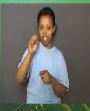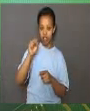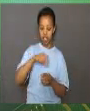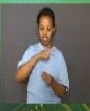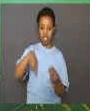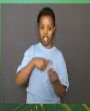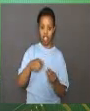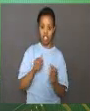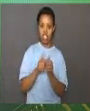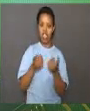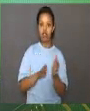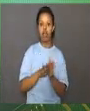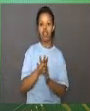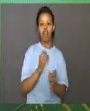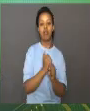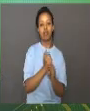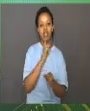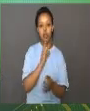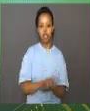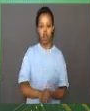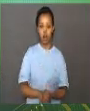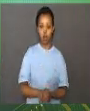how bacteria function.